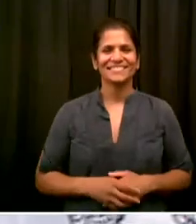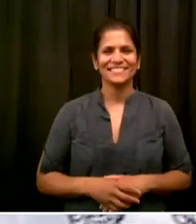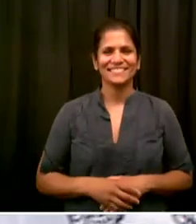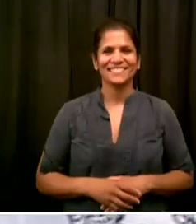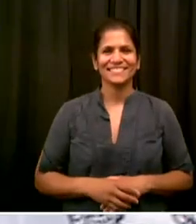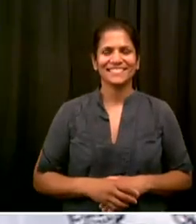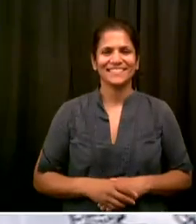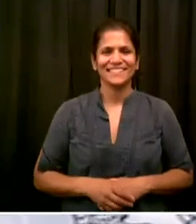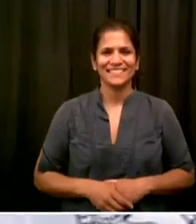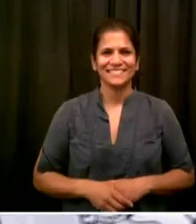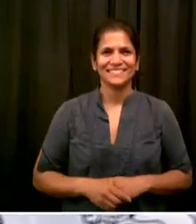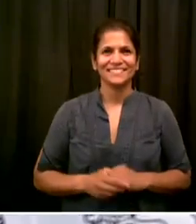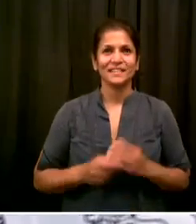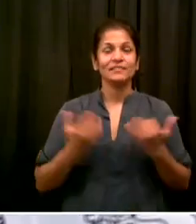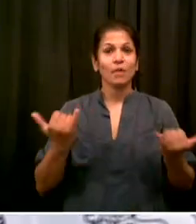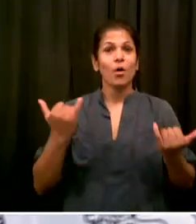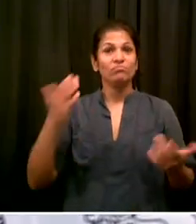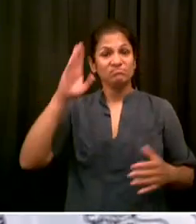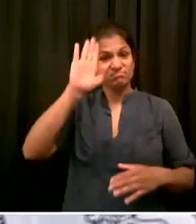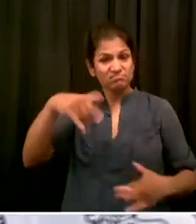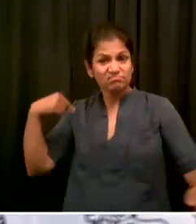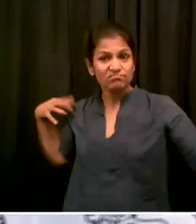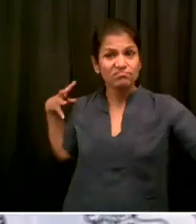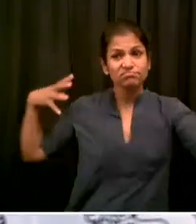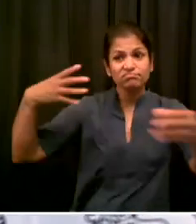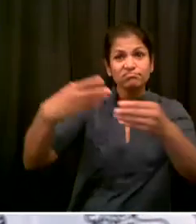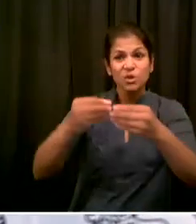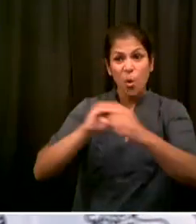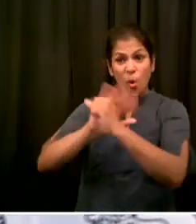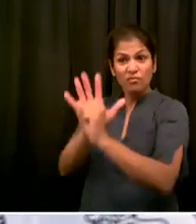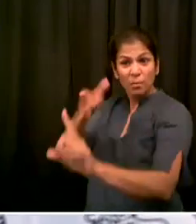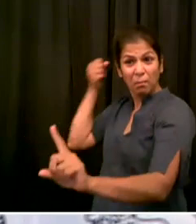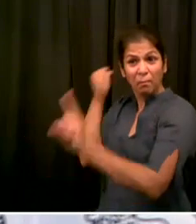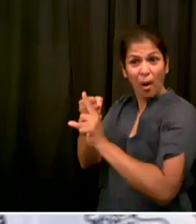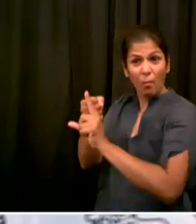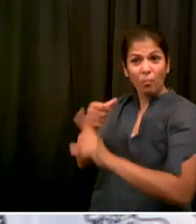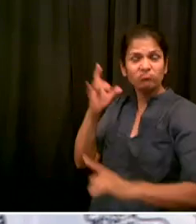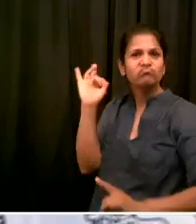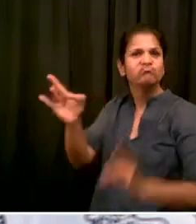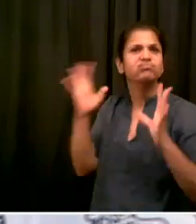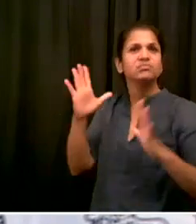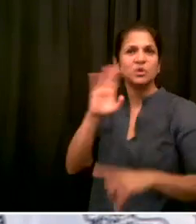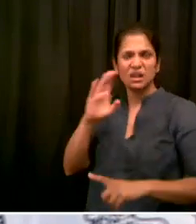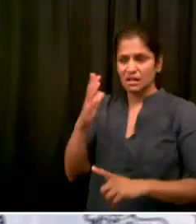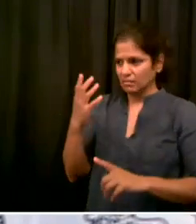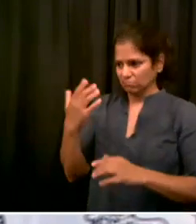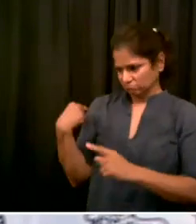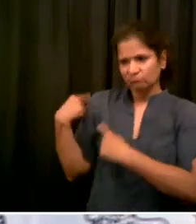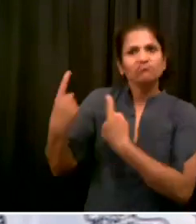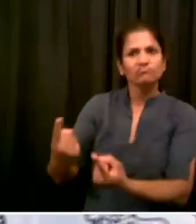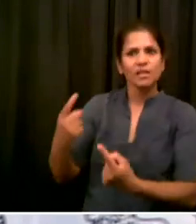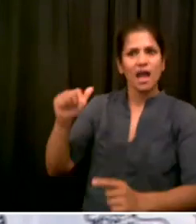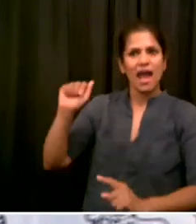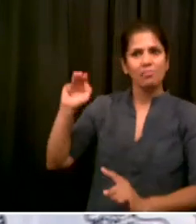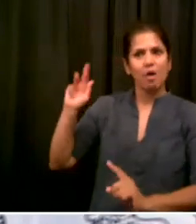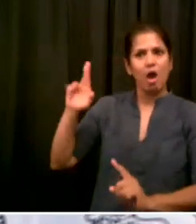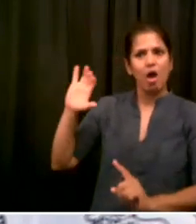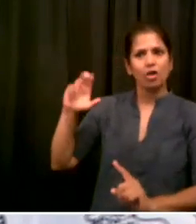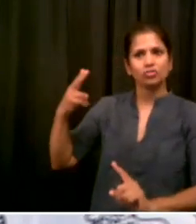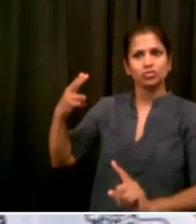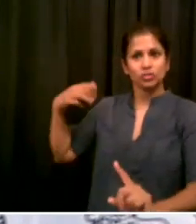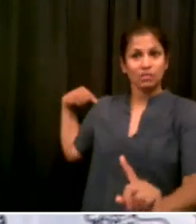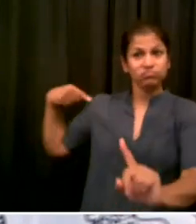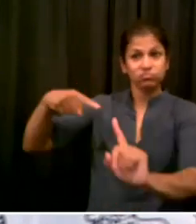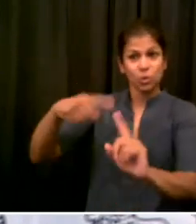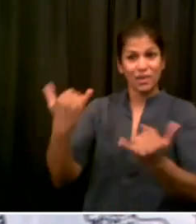throughout this fight against COVID-19 over these months, New York City has proven what can happen, what people can